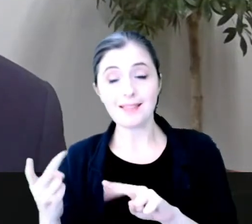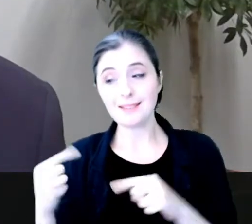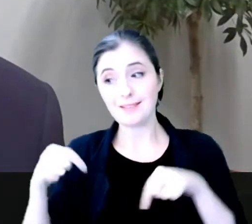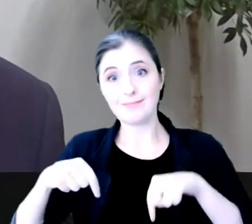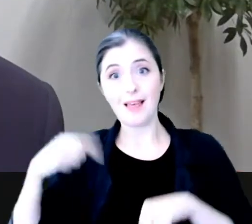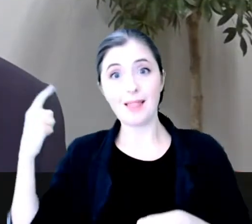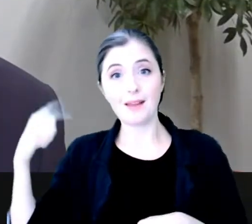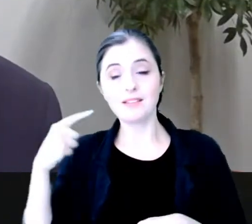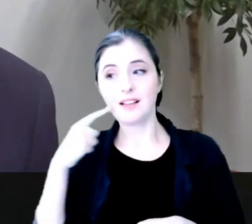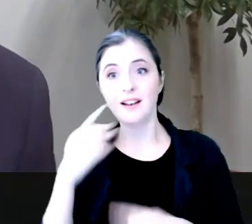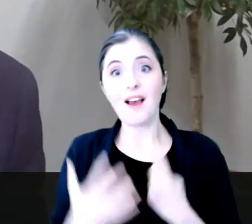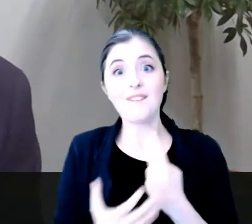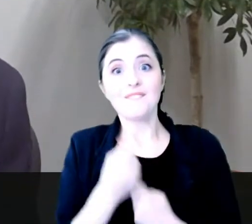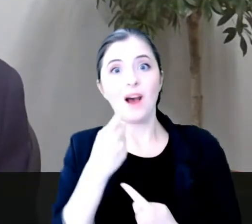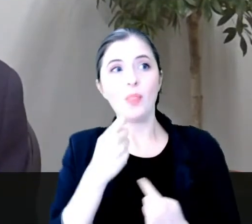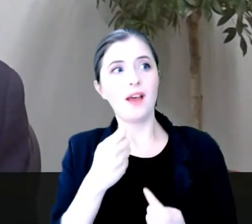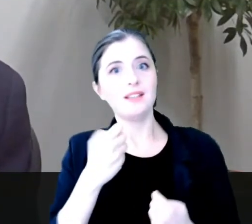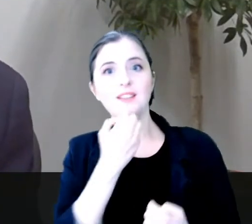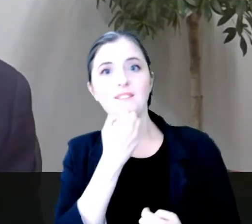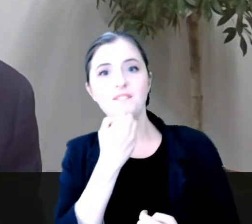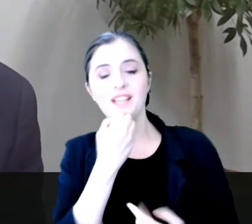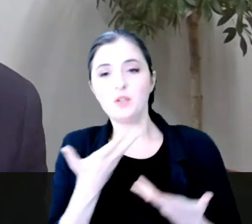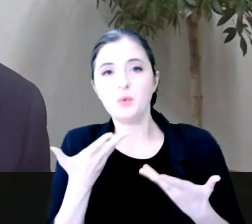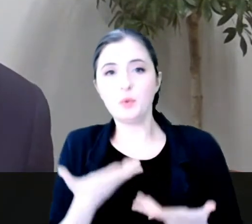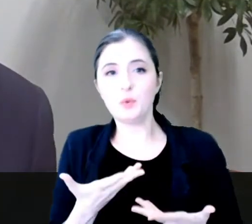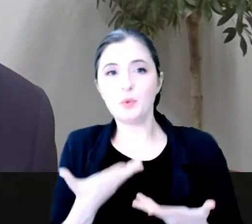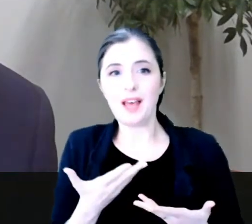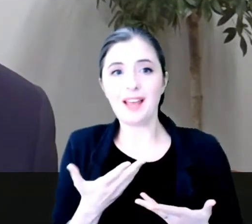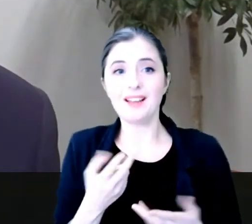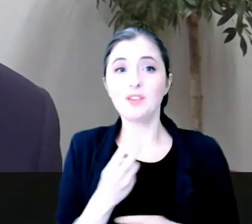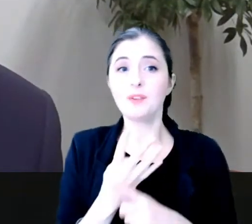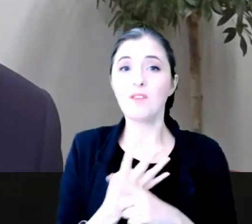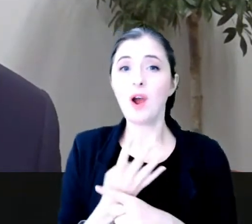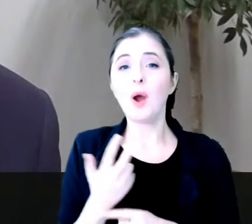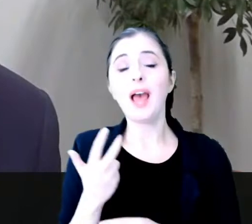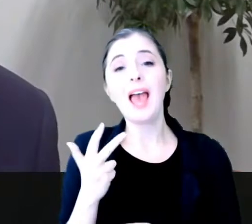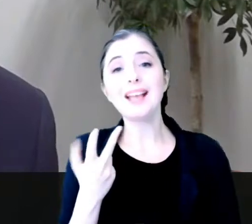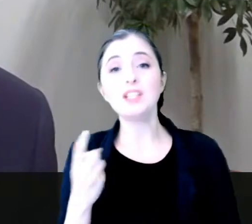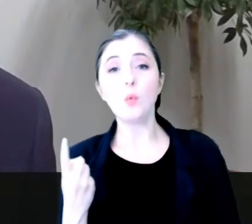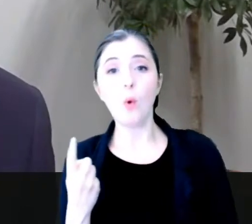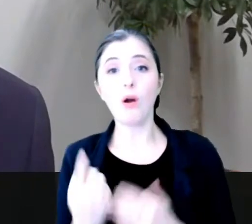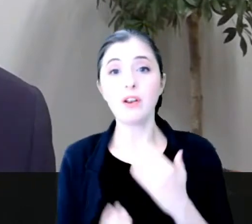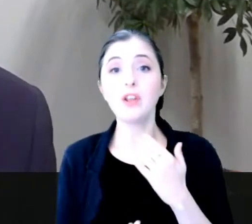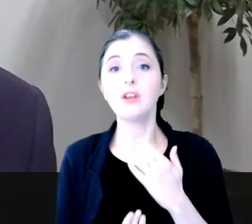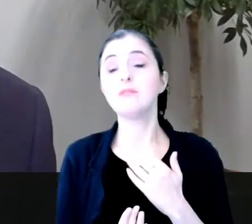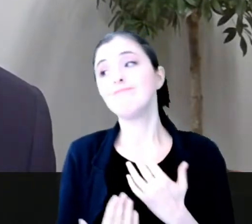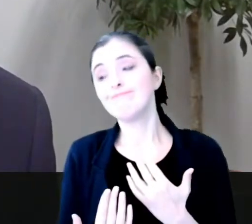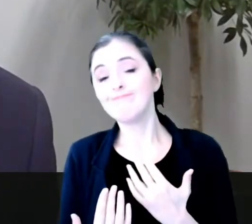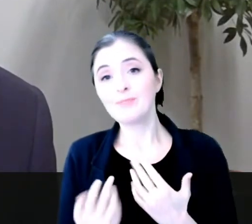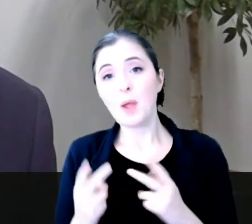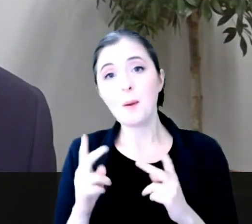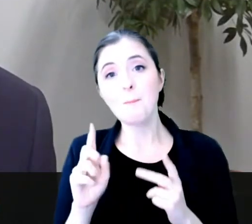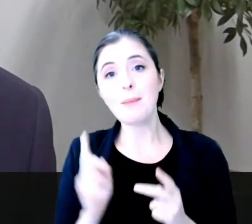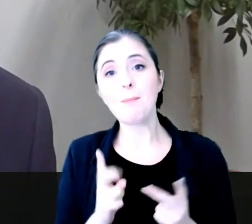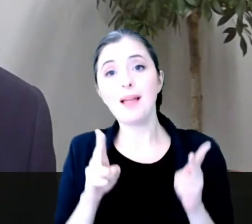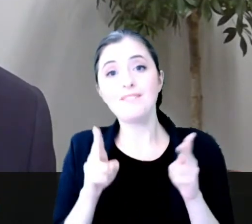the last 24 hours, 81 Londoners have lost their lives, 81 new bereaved families, and there have been more